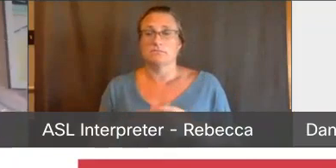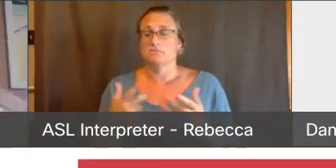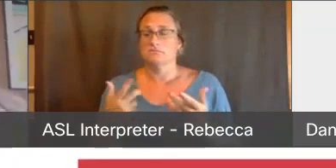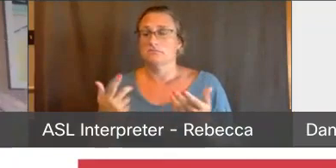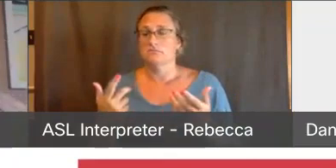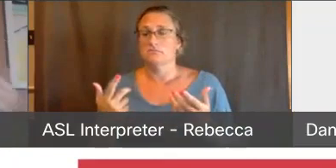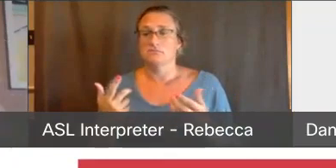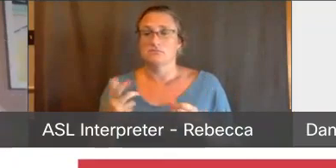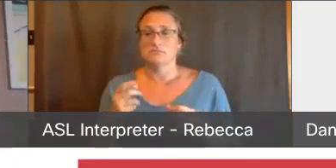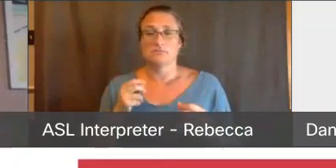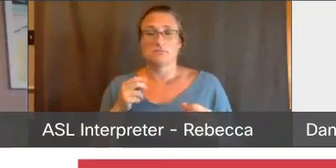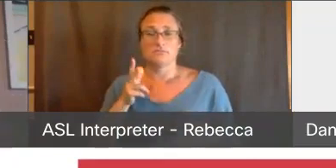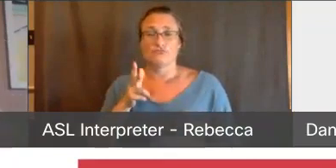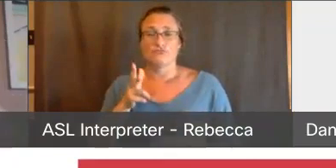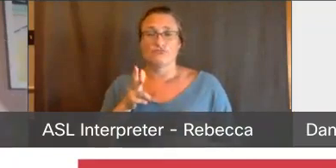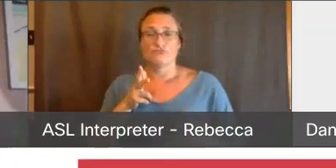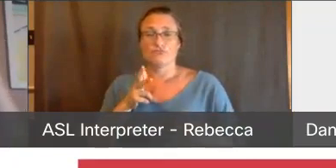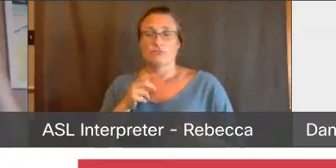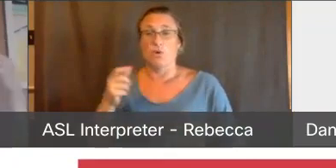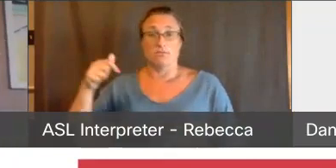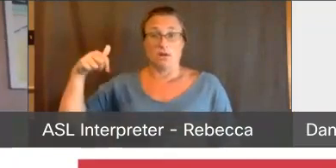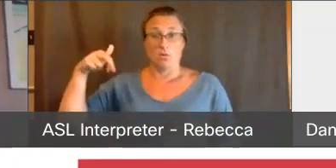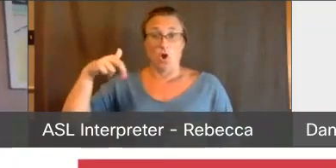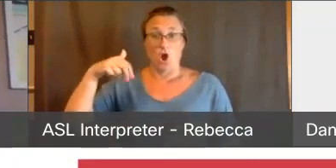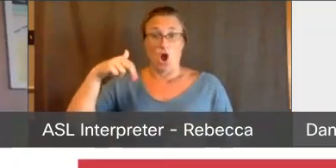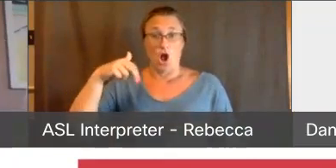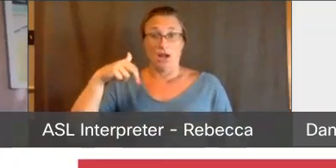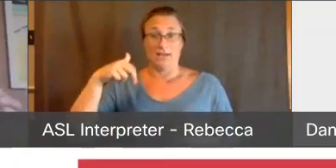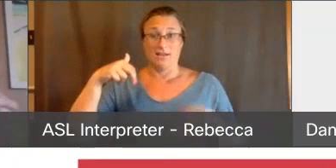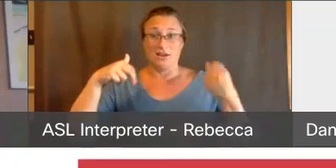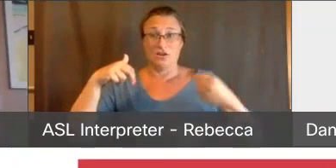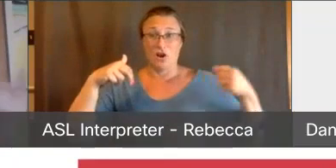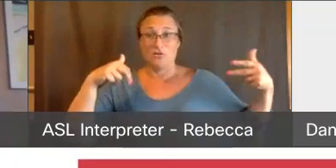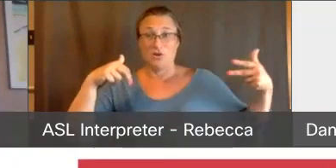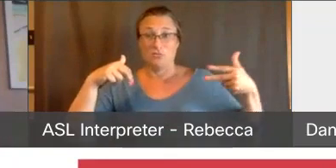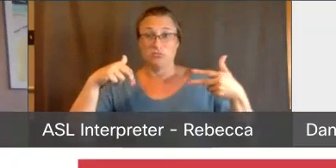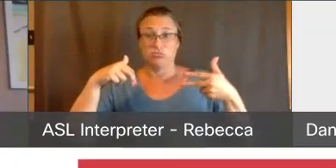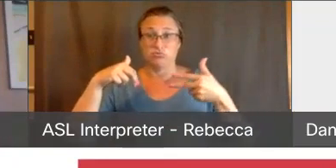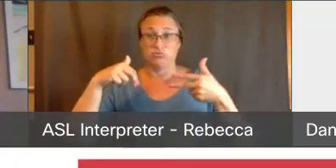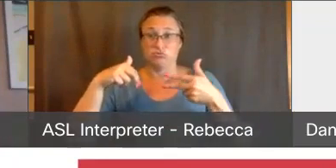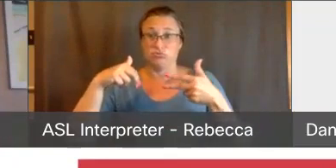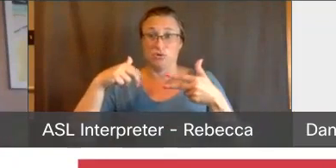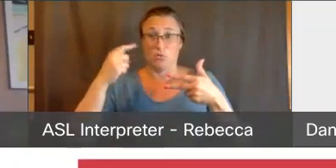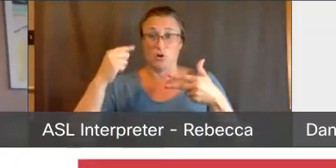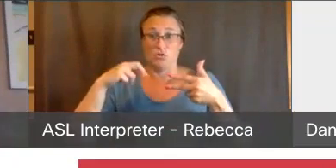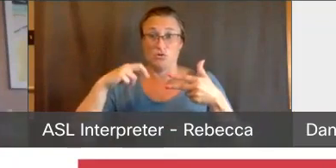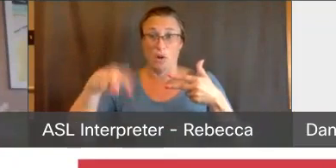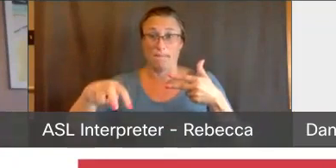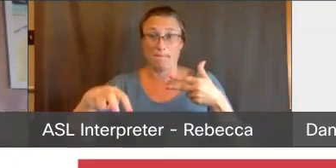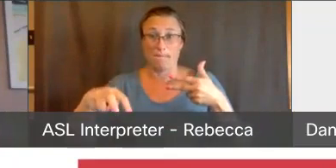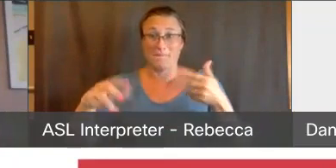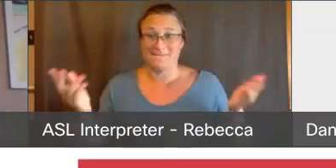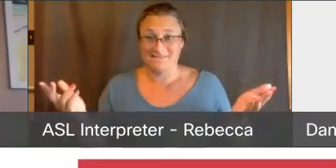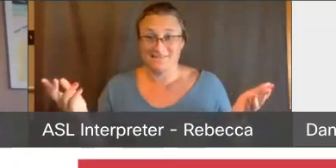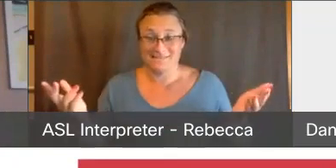we have to get out of the way, we don't need to calculate the velocity of the car to figure out that we need to jump out of the way.